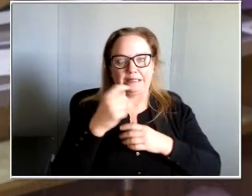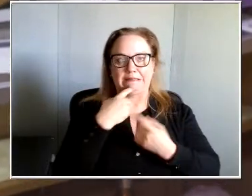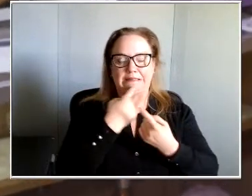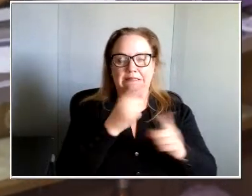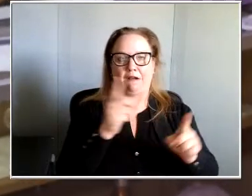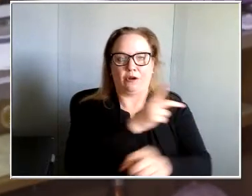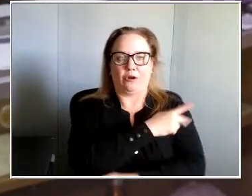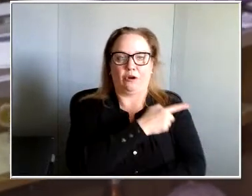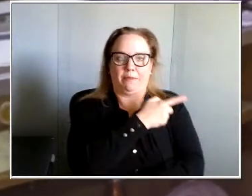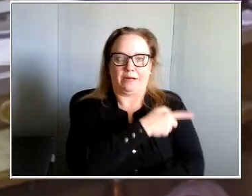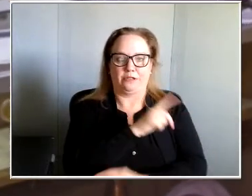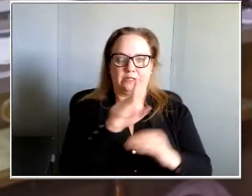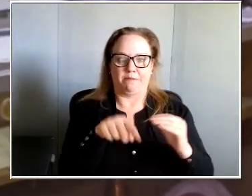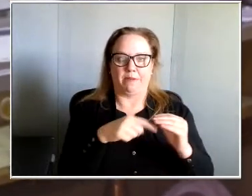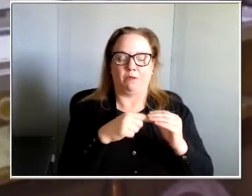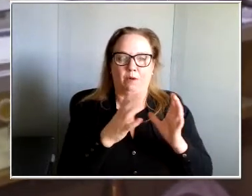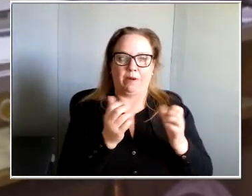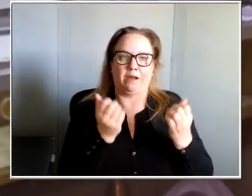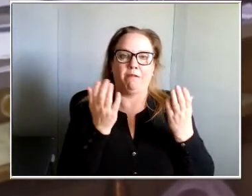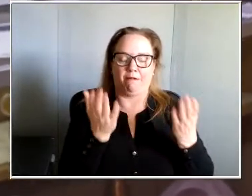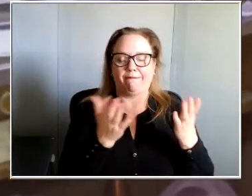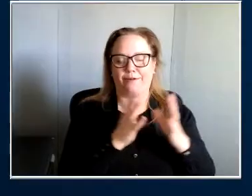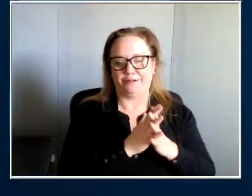patients about what we can offer them.